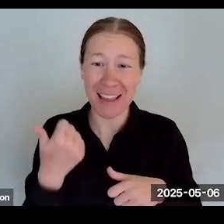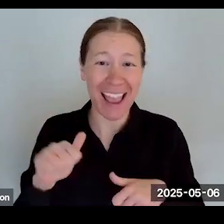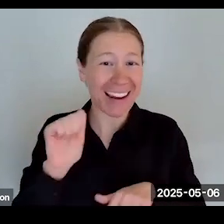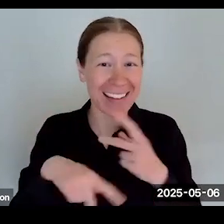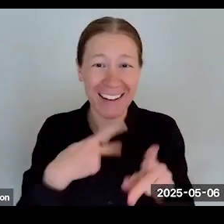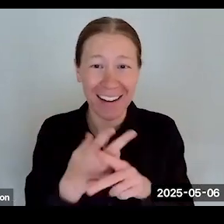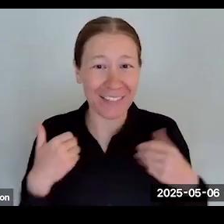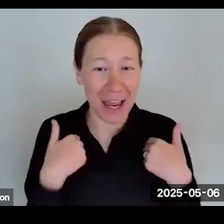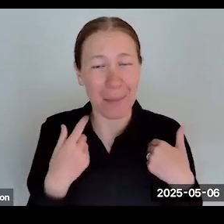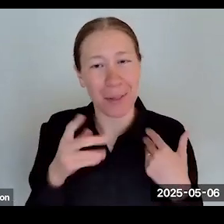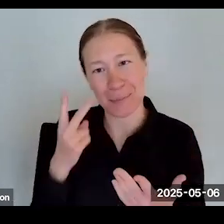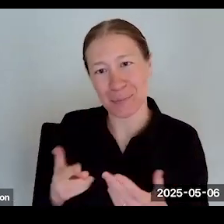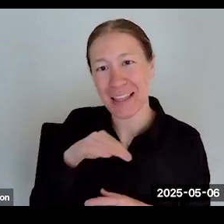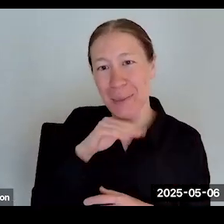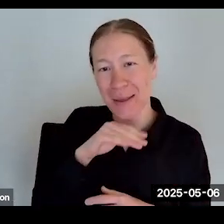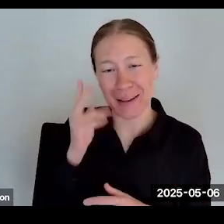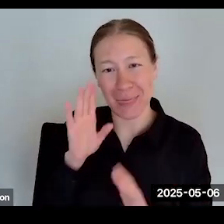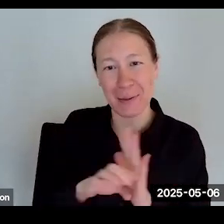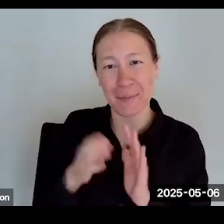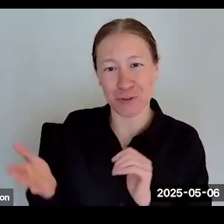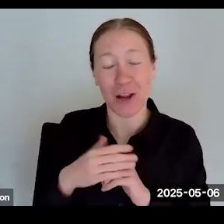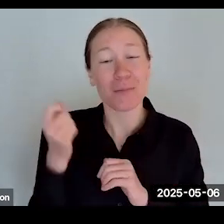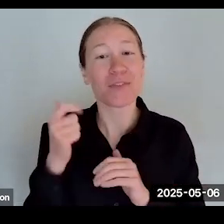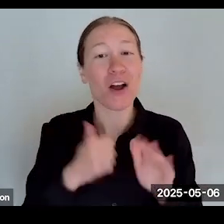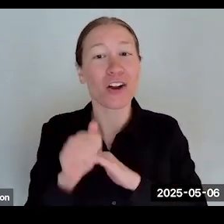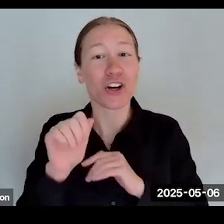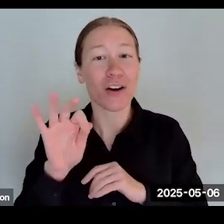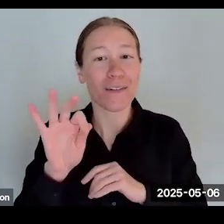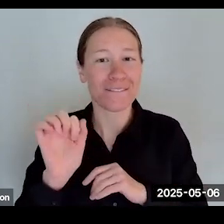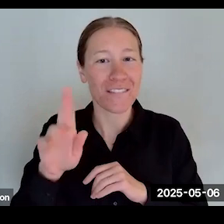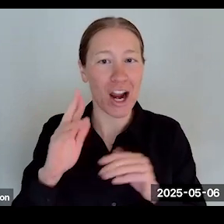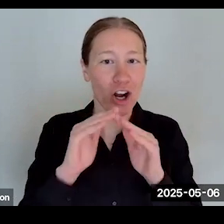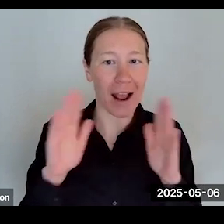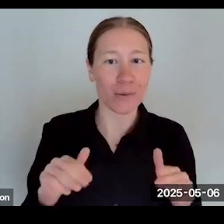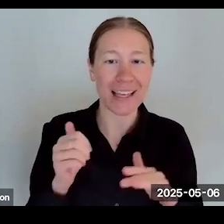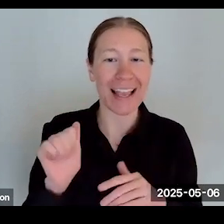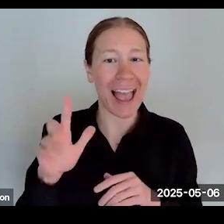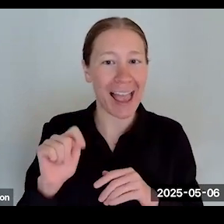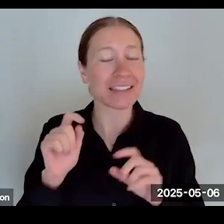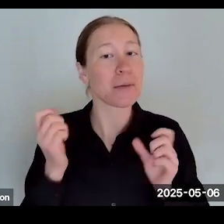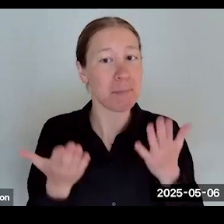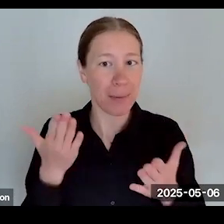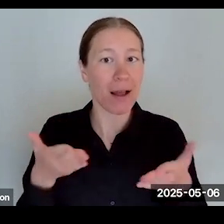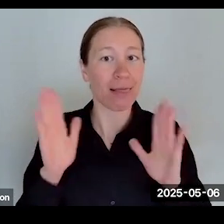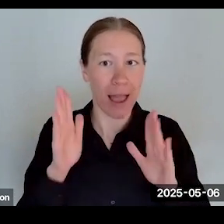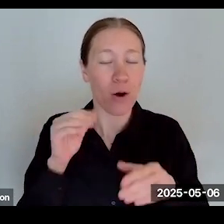the image here. And under the Fair Housing Act, they may be allowed in housing as an accommodation.